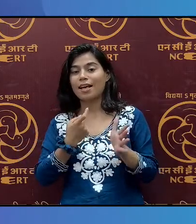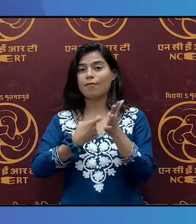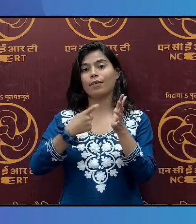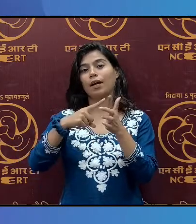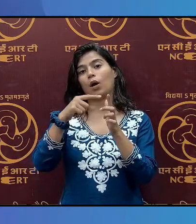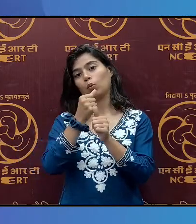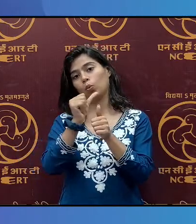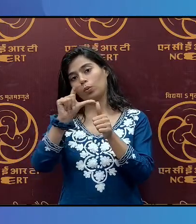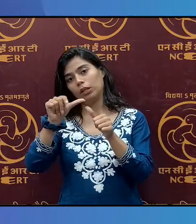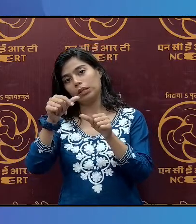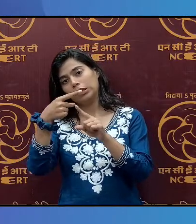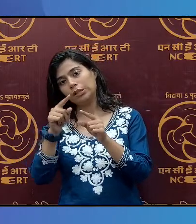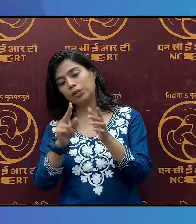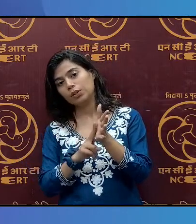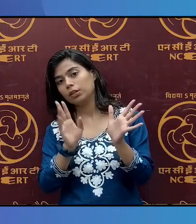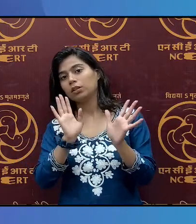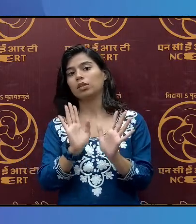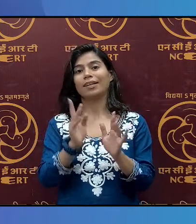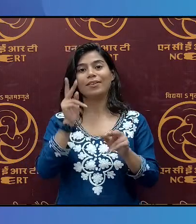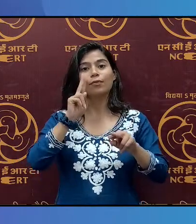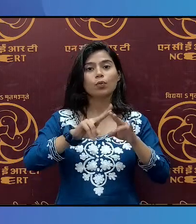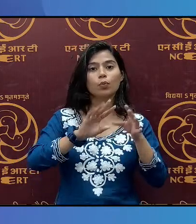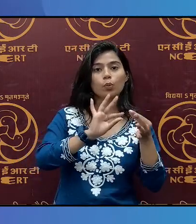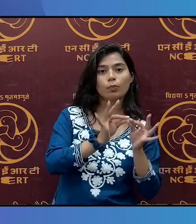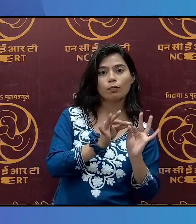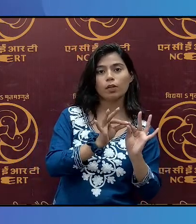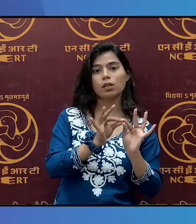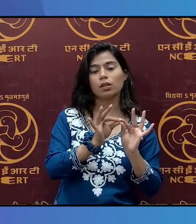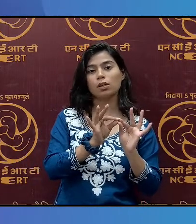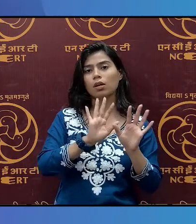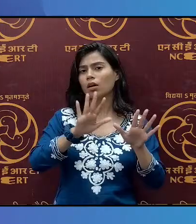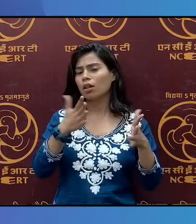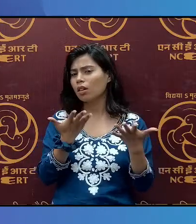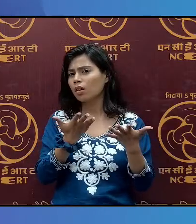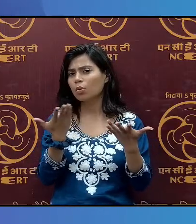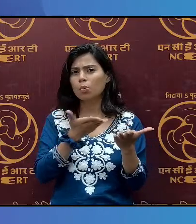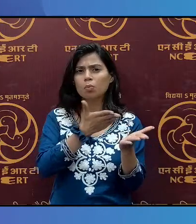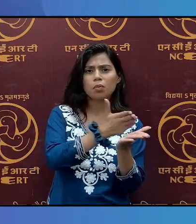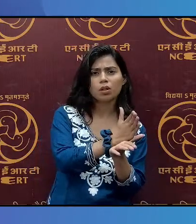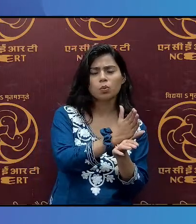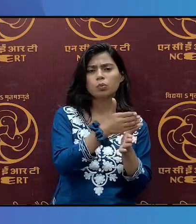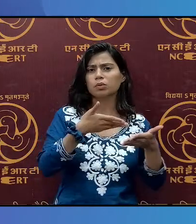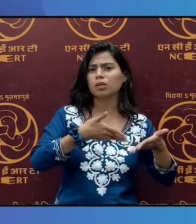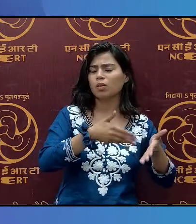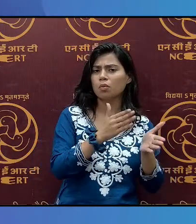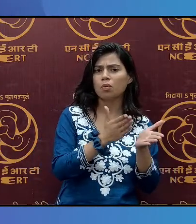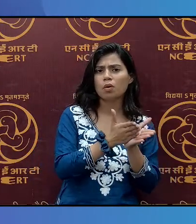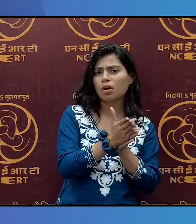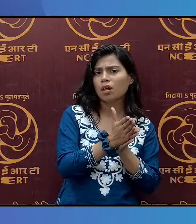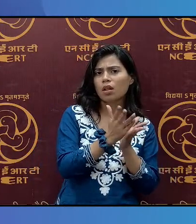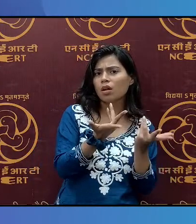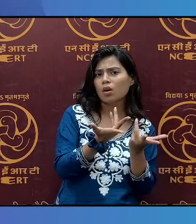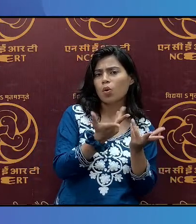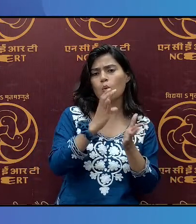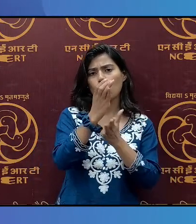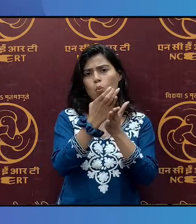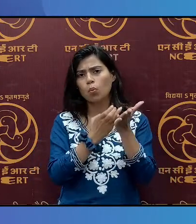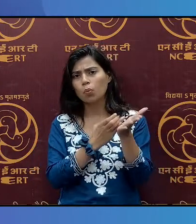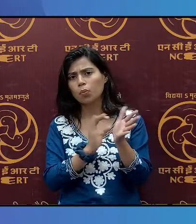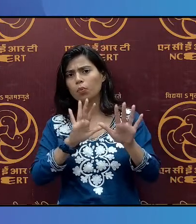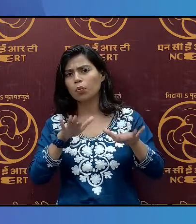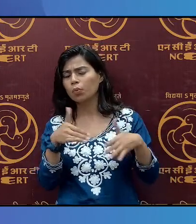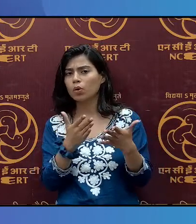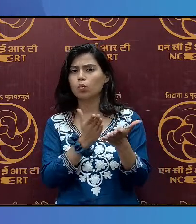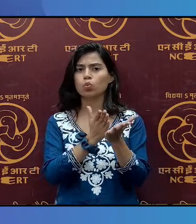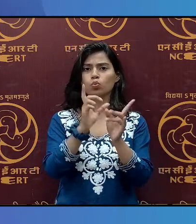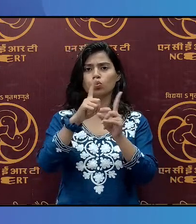learner. So that means here, when you fix the goal, so you'll be knowing what is the path you need to travel and what are the courses or things that you